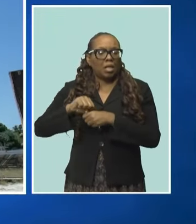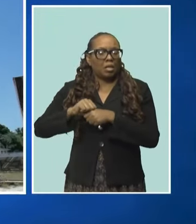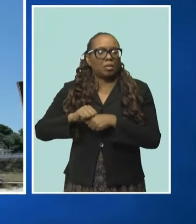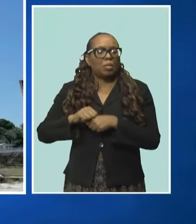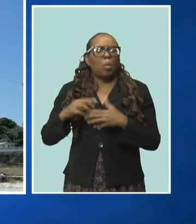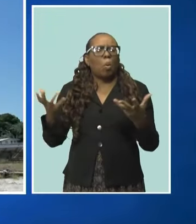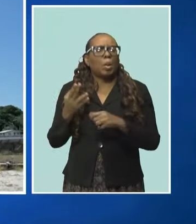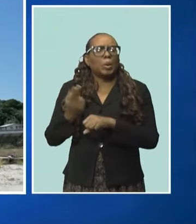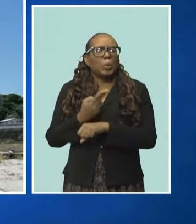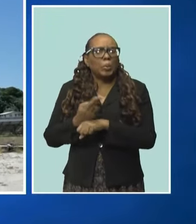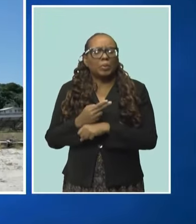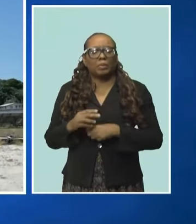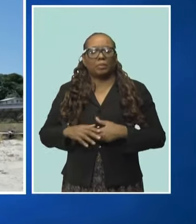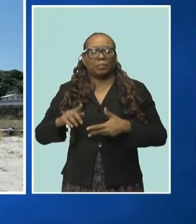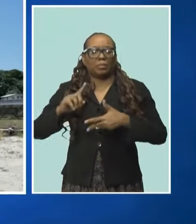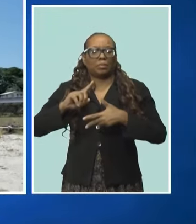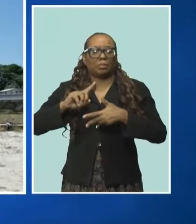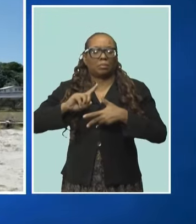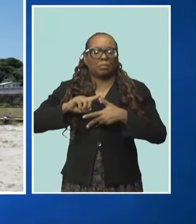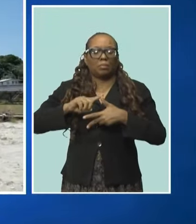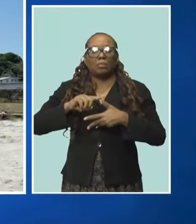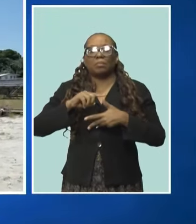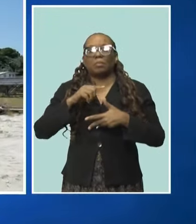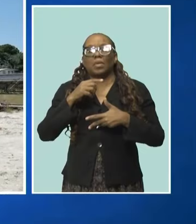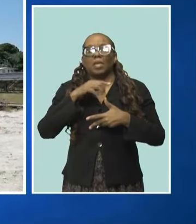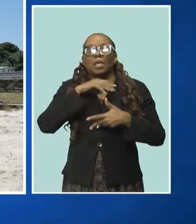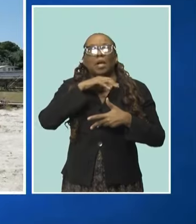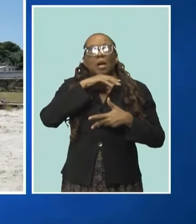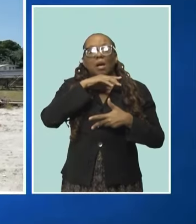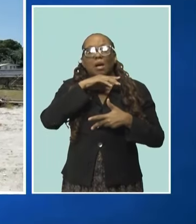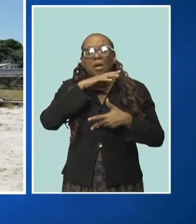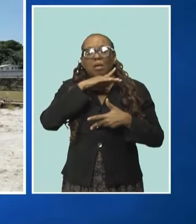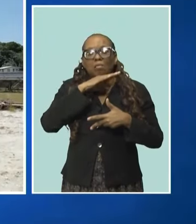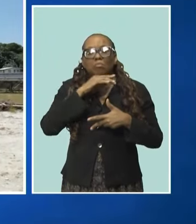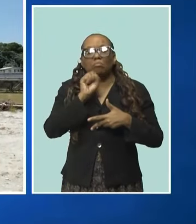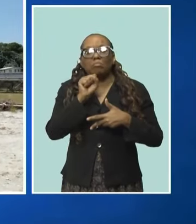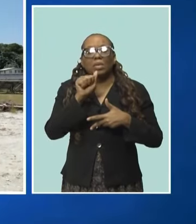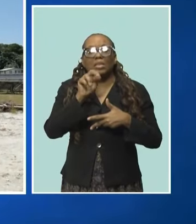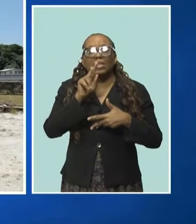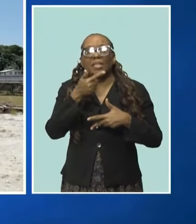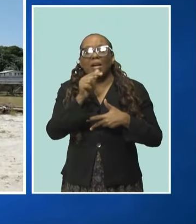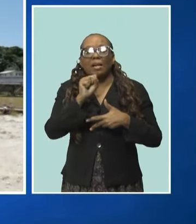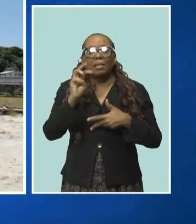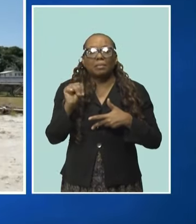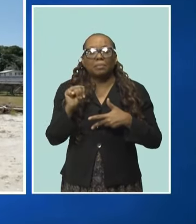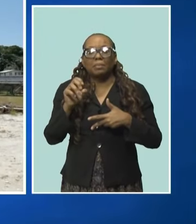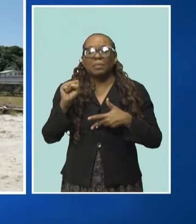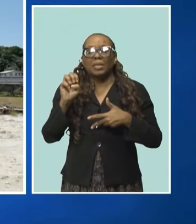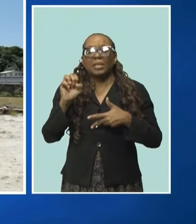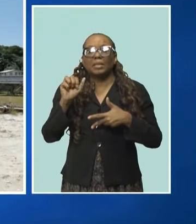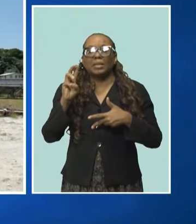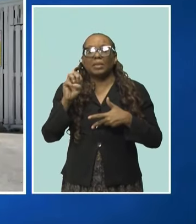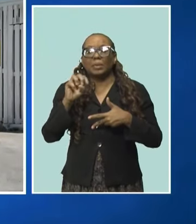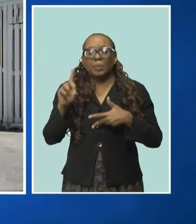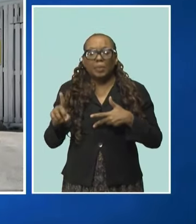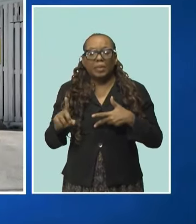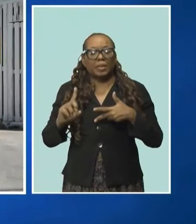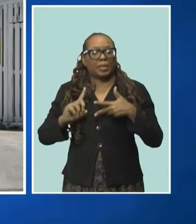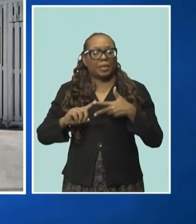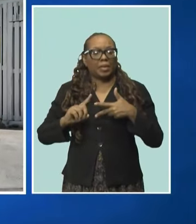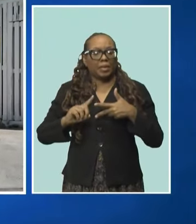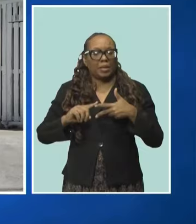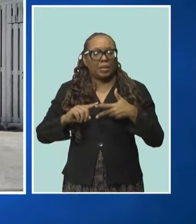wastewater, sargassum seaweed, and Barbados blackbelly sheep manure. CEO and founder Dr. Regina Henry says